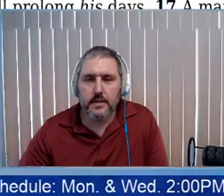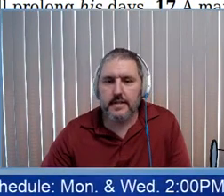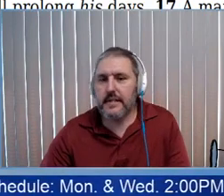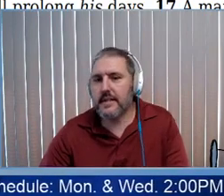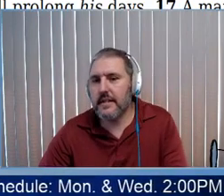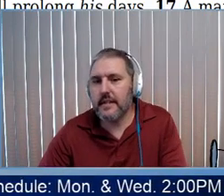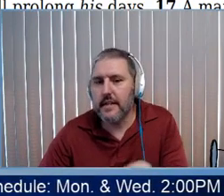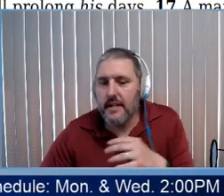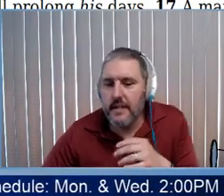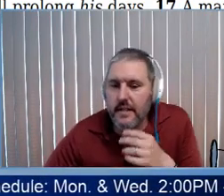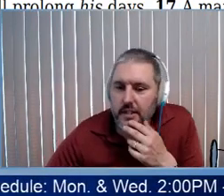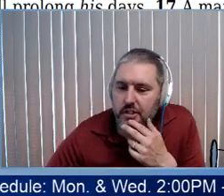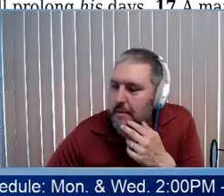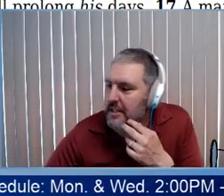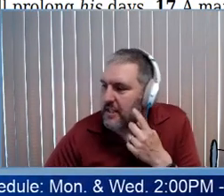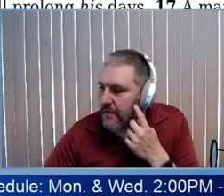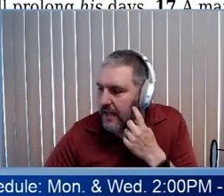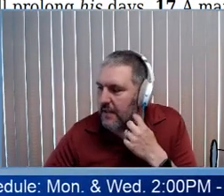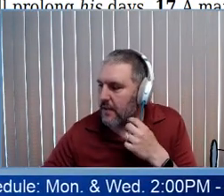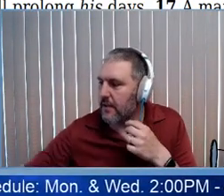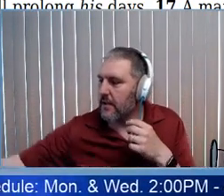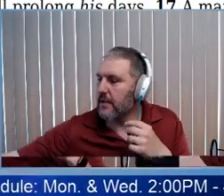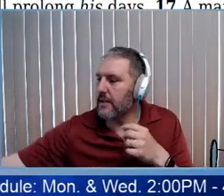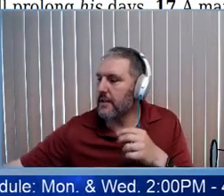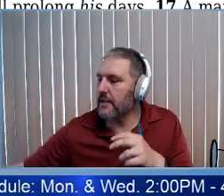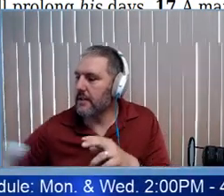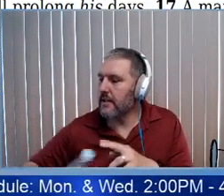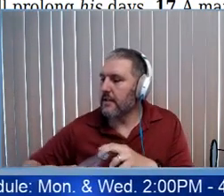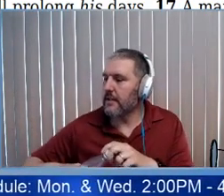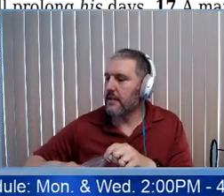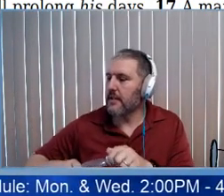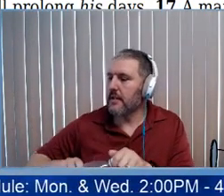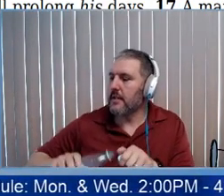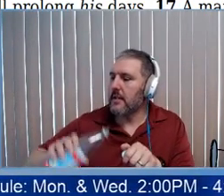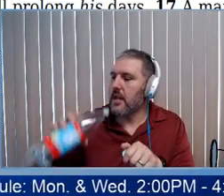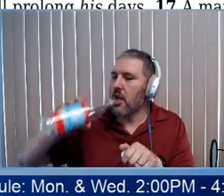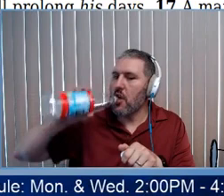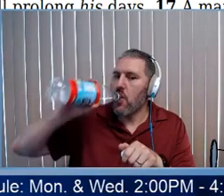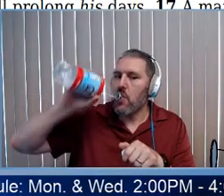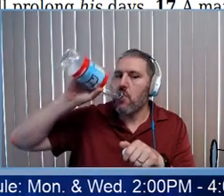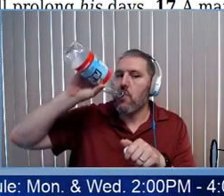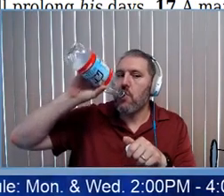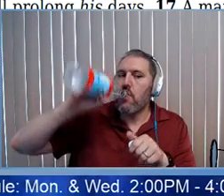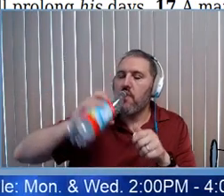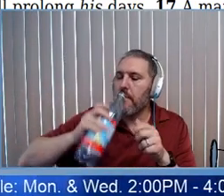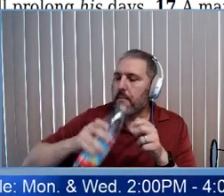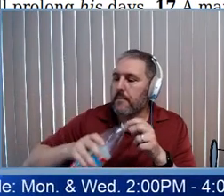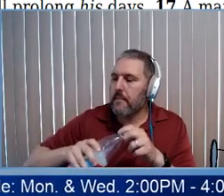Says he shameth his father.